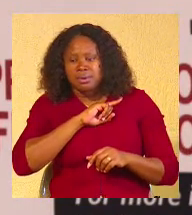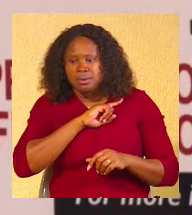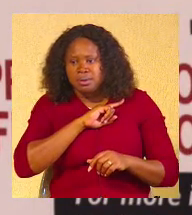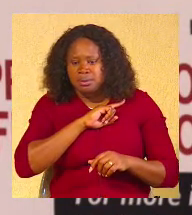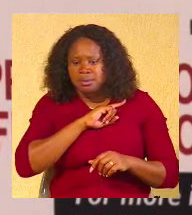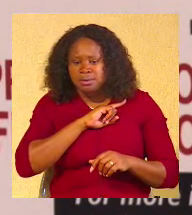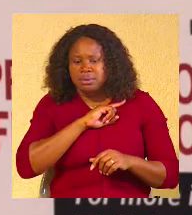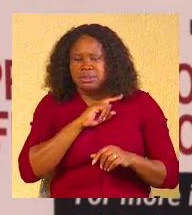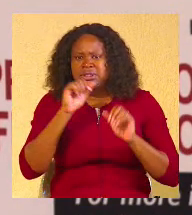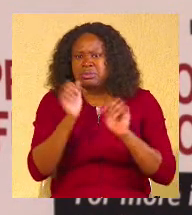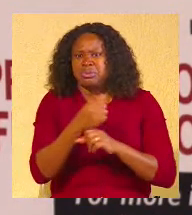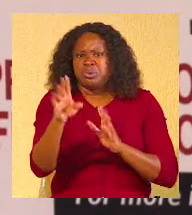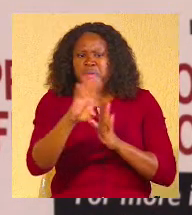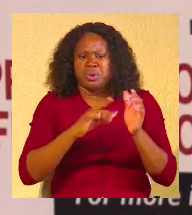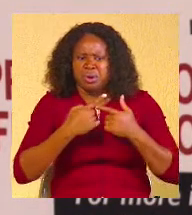talk to us face to face?